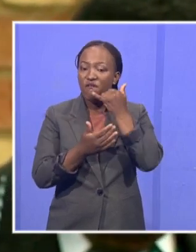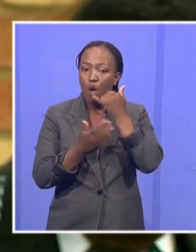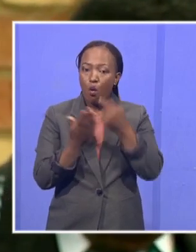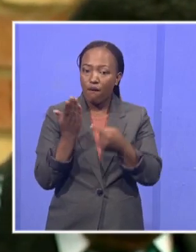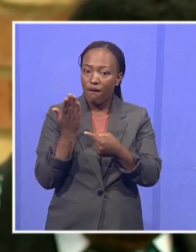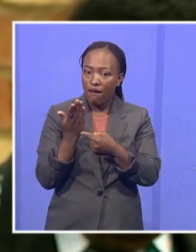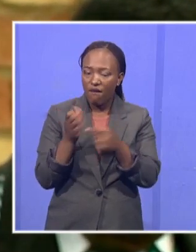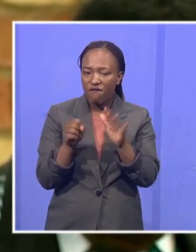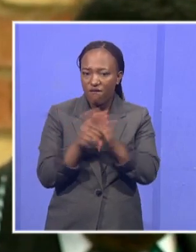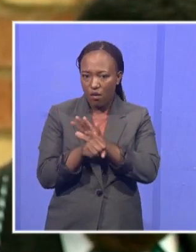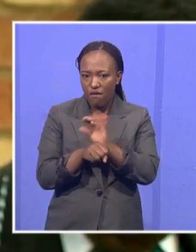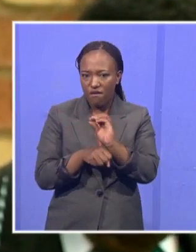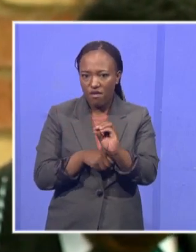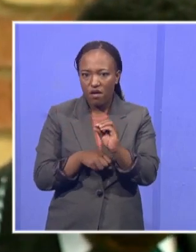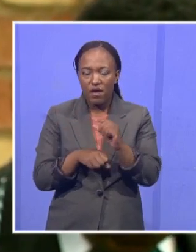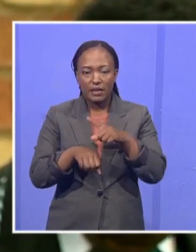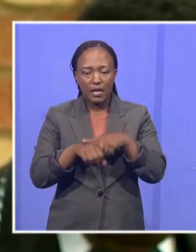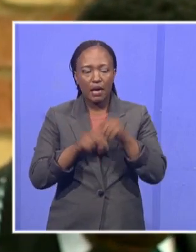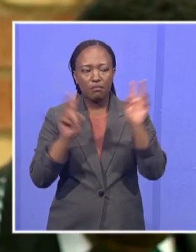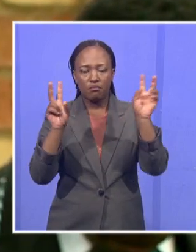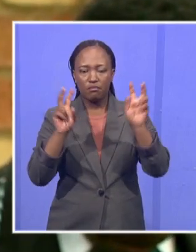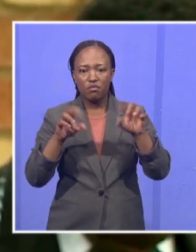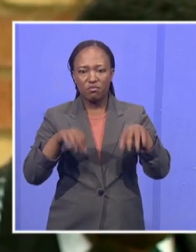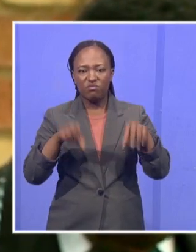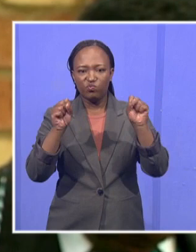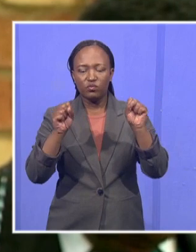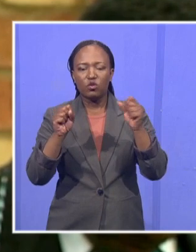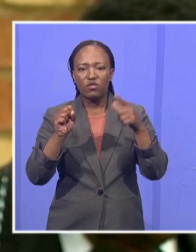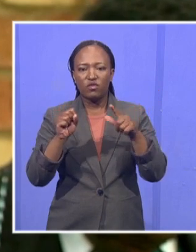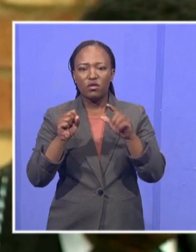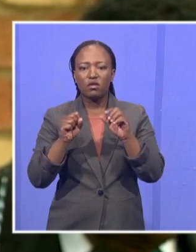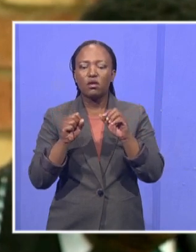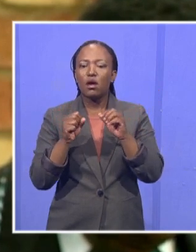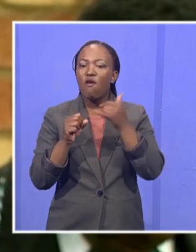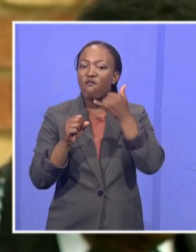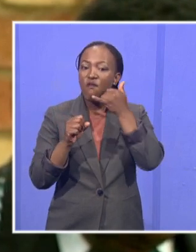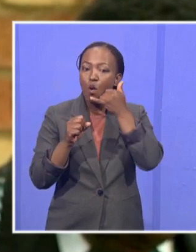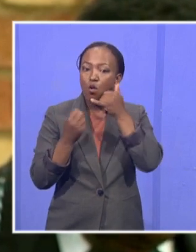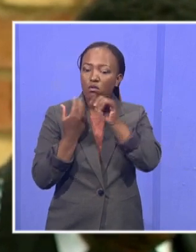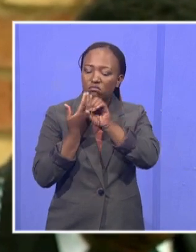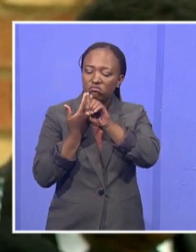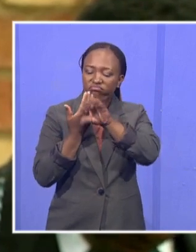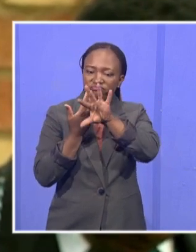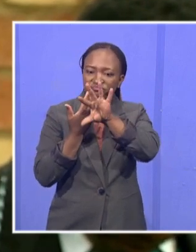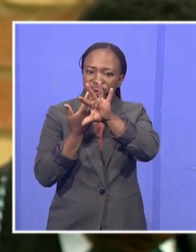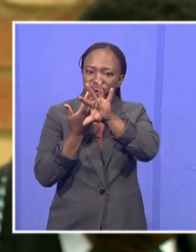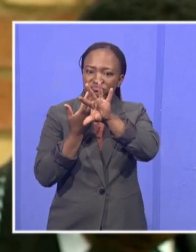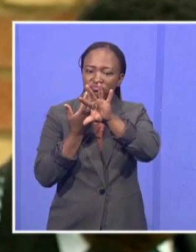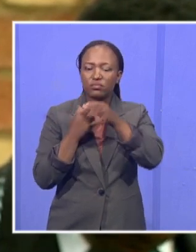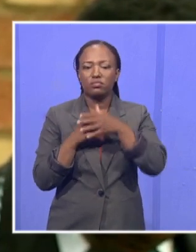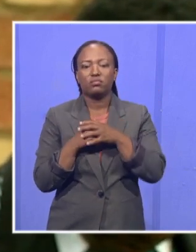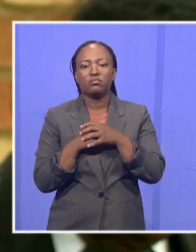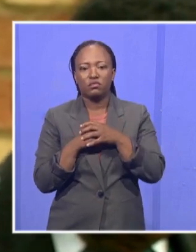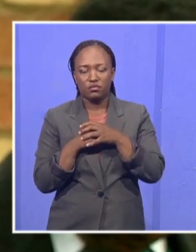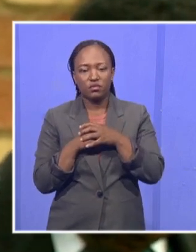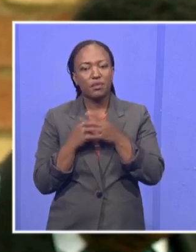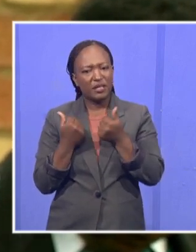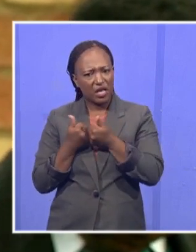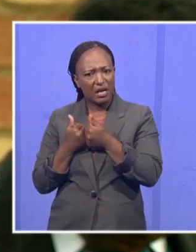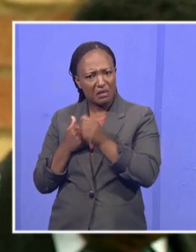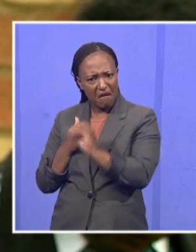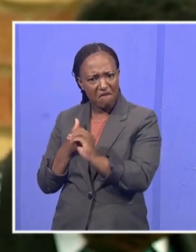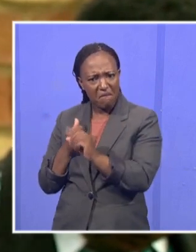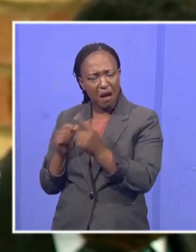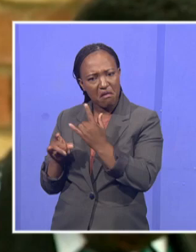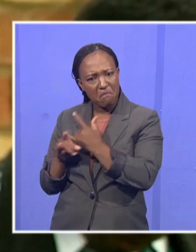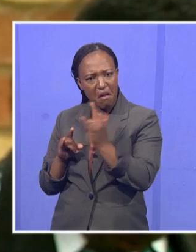for load shedding, we had our torches on and we studied with our torches. So there were many challenges, but you guys overcame.